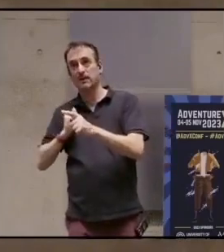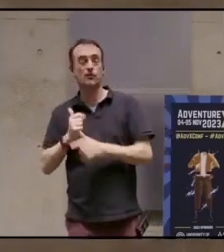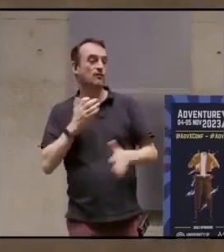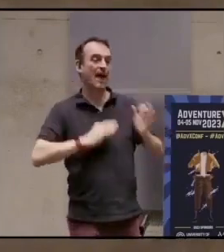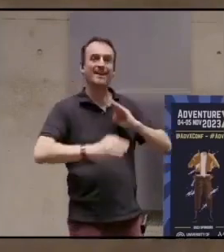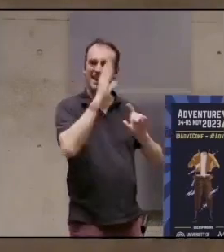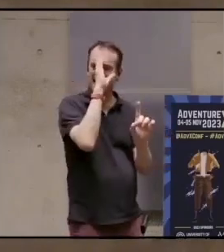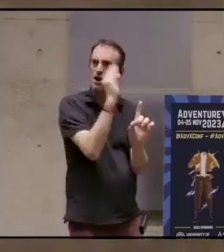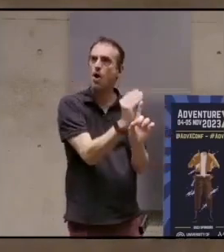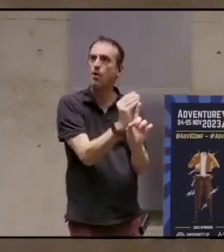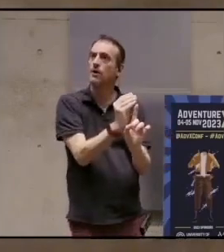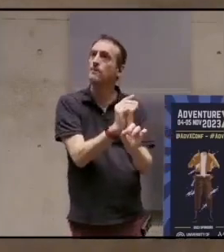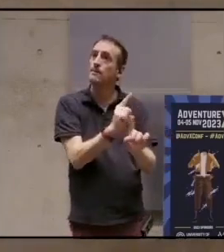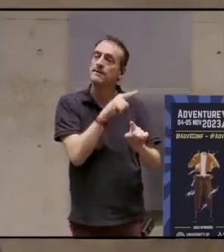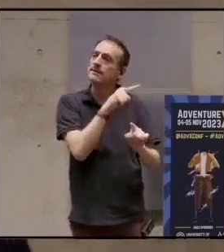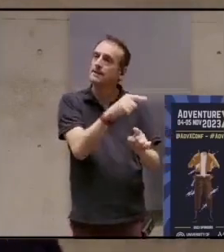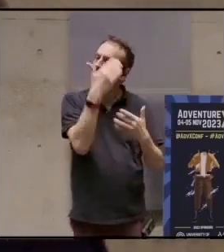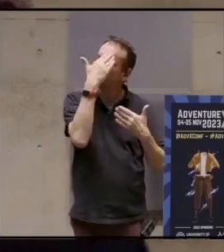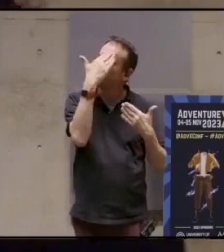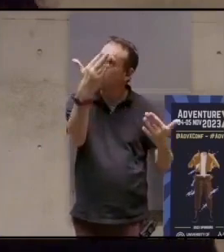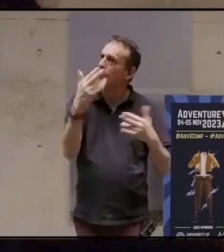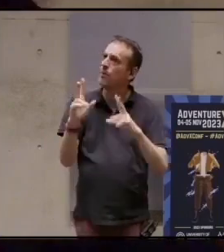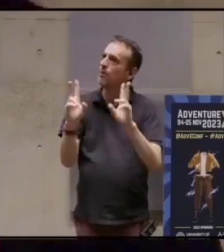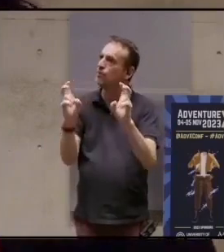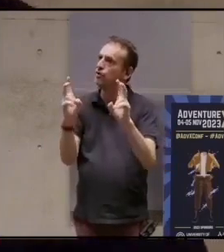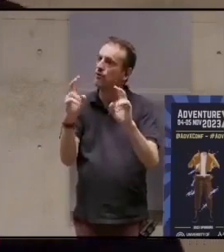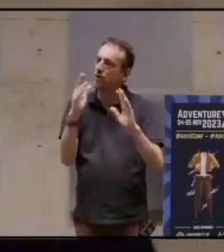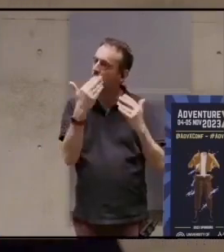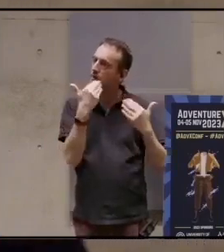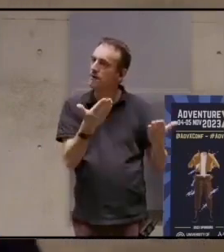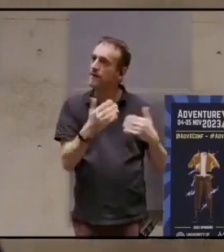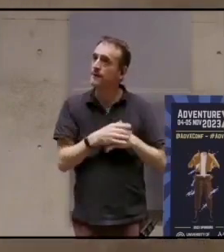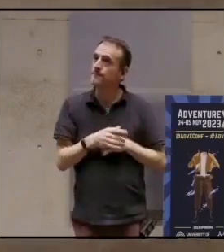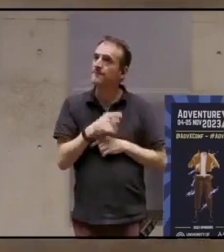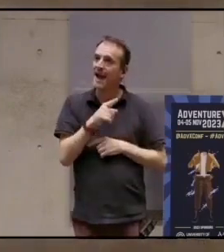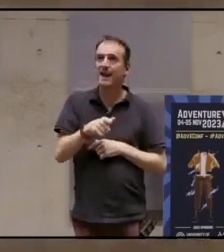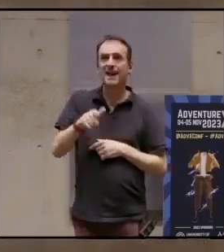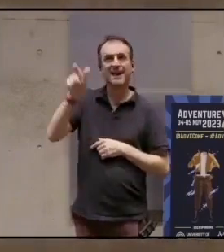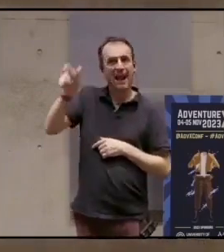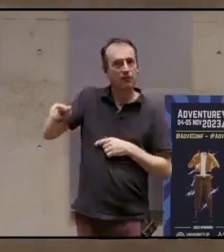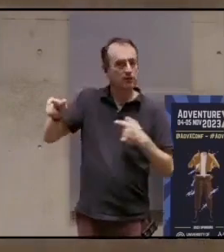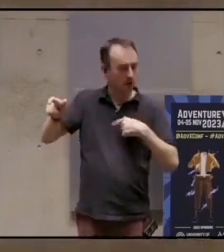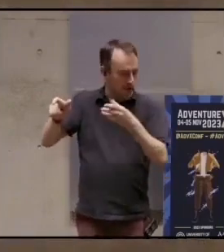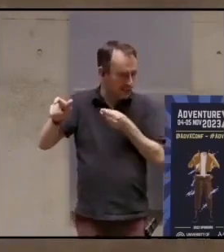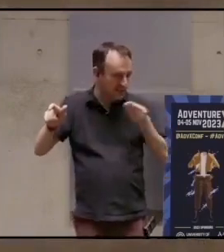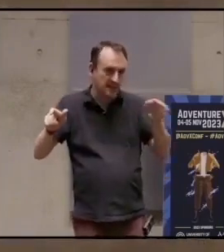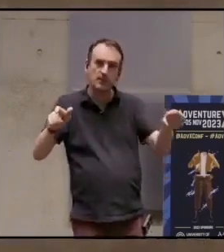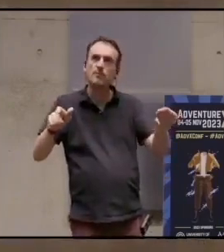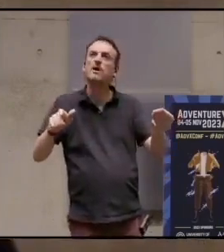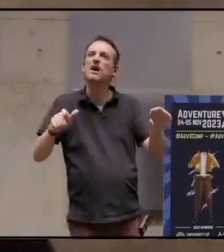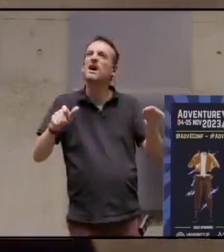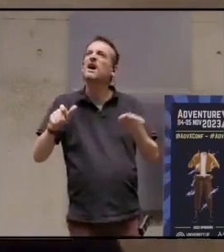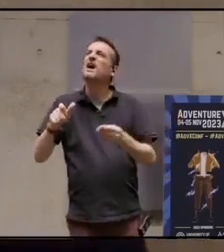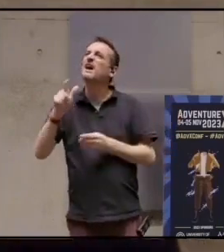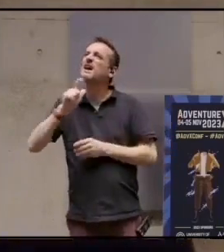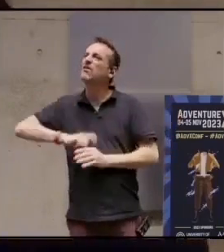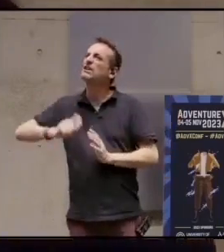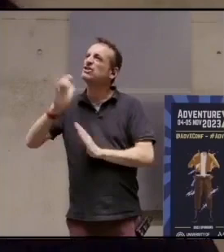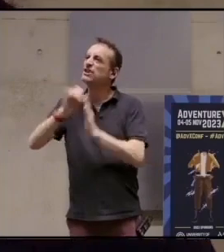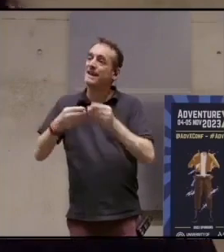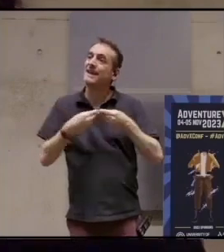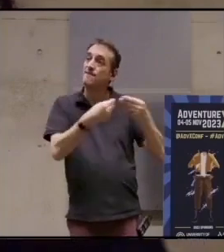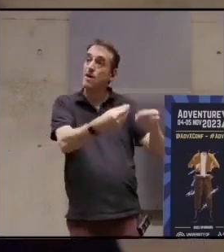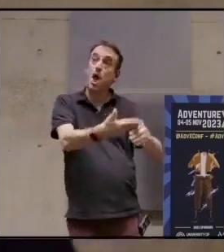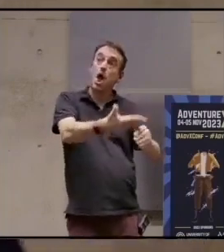especially if they're not familiar with the genre, is really important. You talk to them about their character. You've given them their character sheet beforehand. You ask them if they